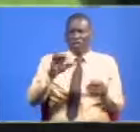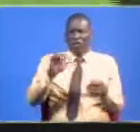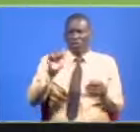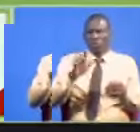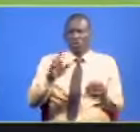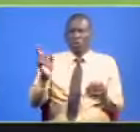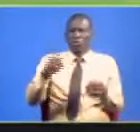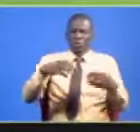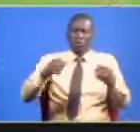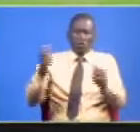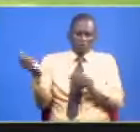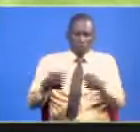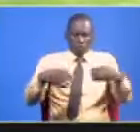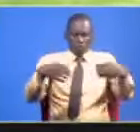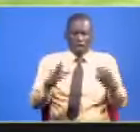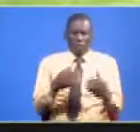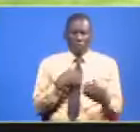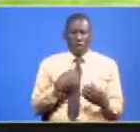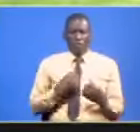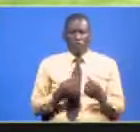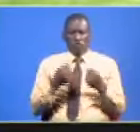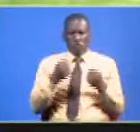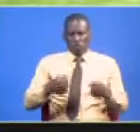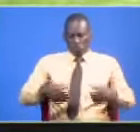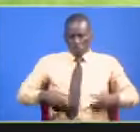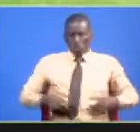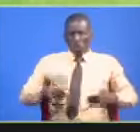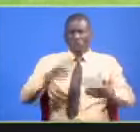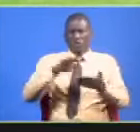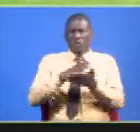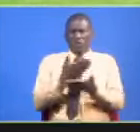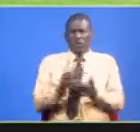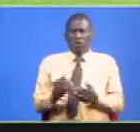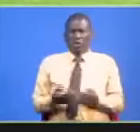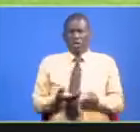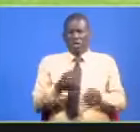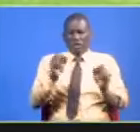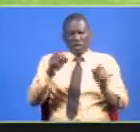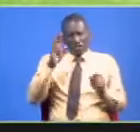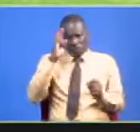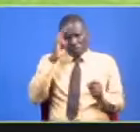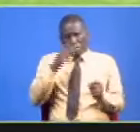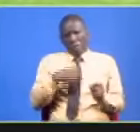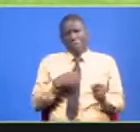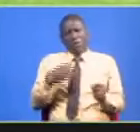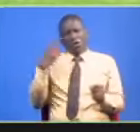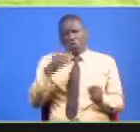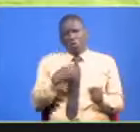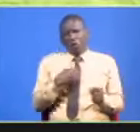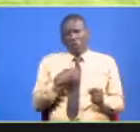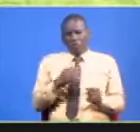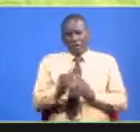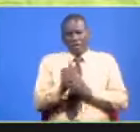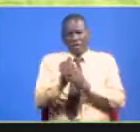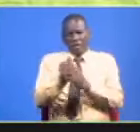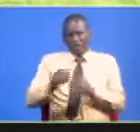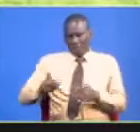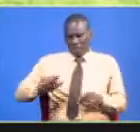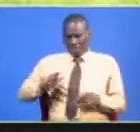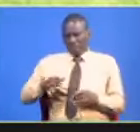Golf Club, we have a very vibrant junior section. They would remember me for having steered the